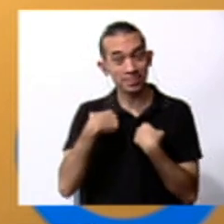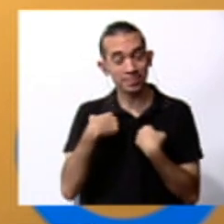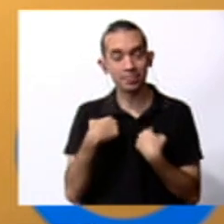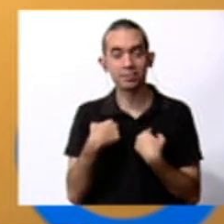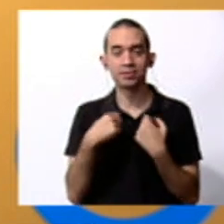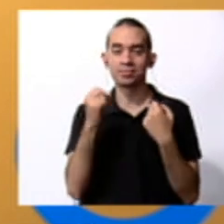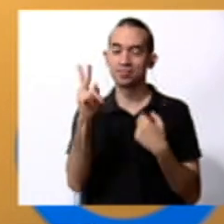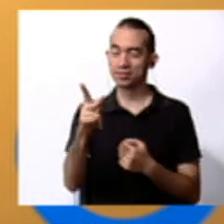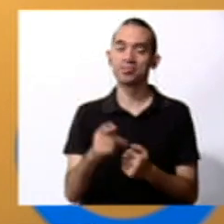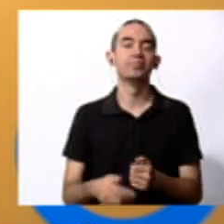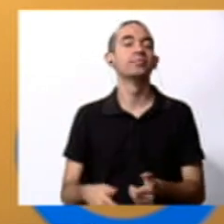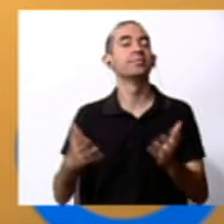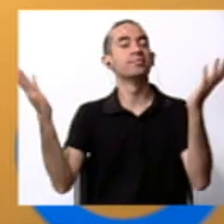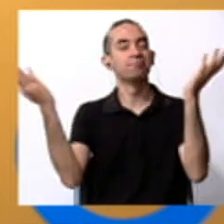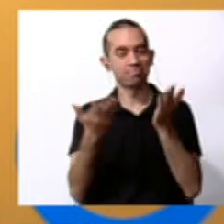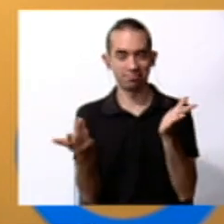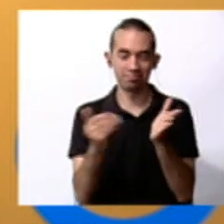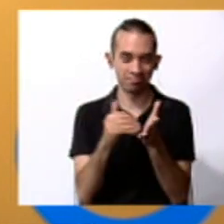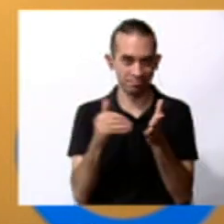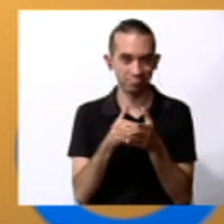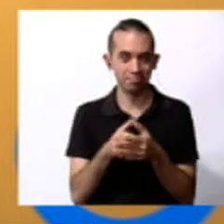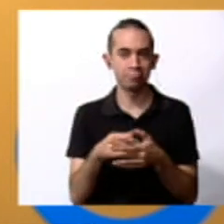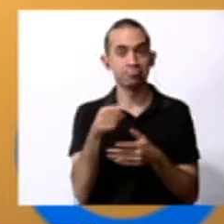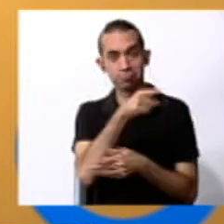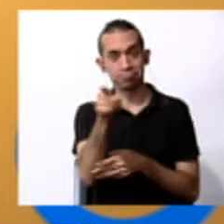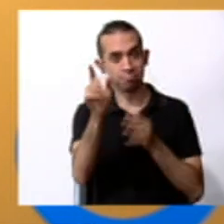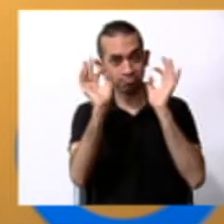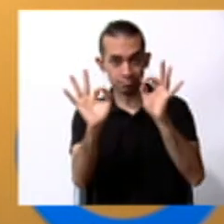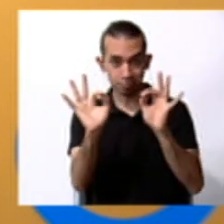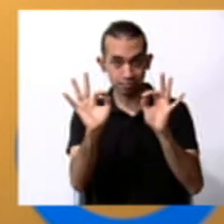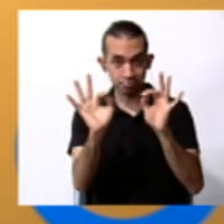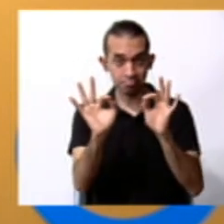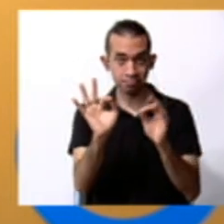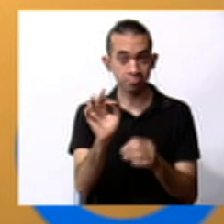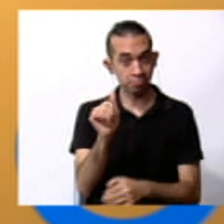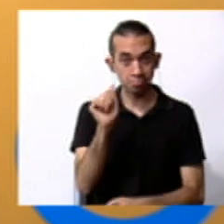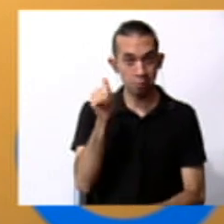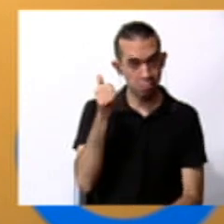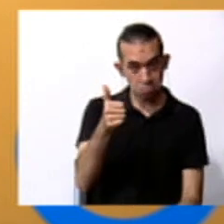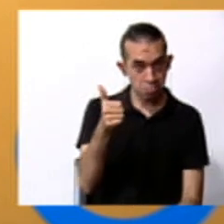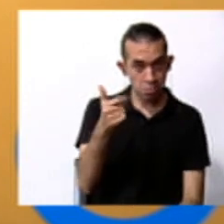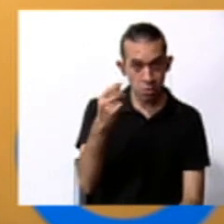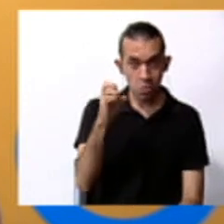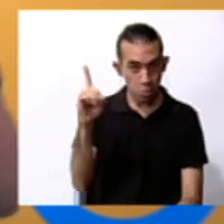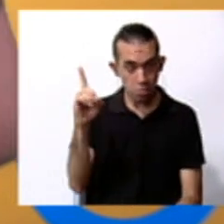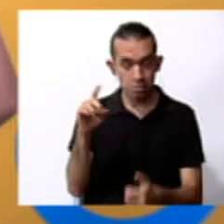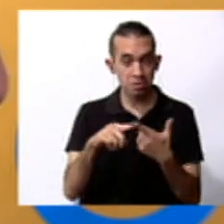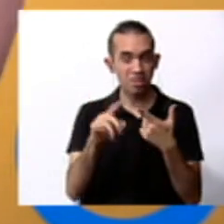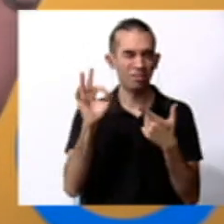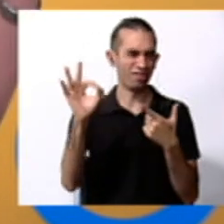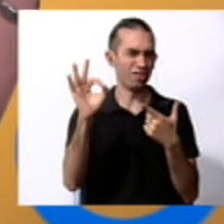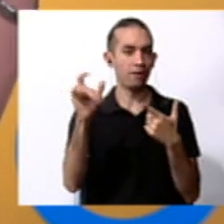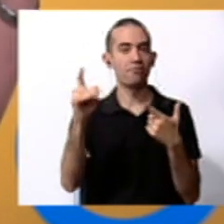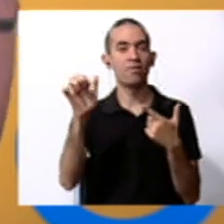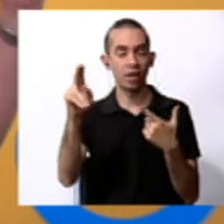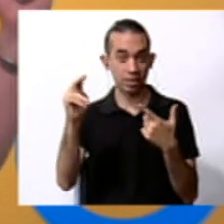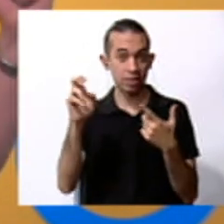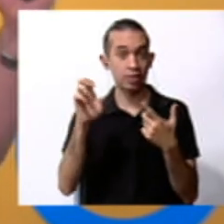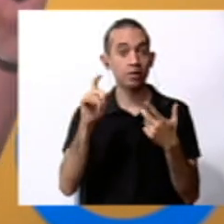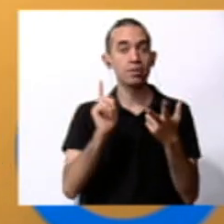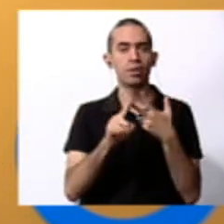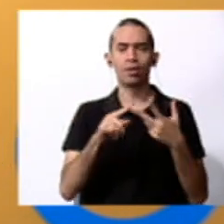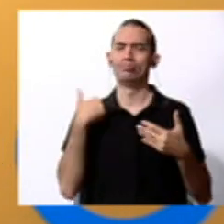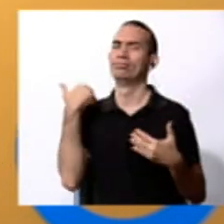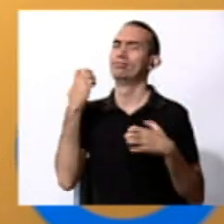Welcome once again. How are you today? Are you good? Are you fine? Are you excited?